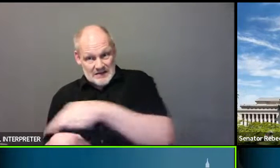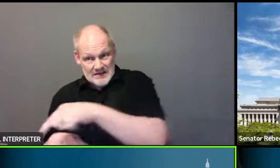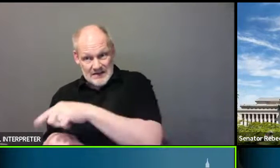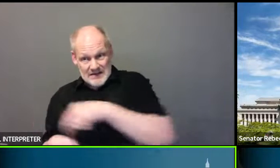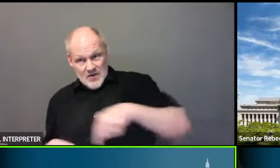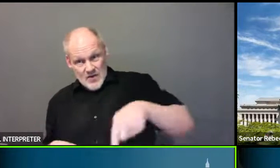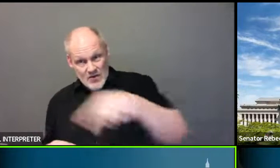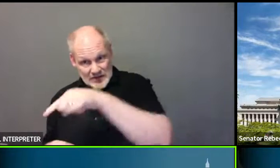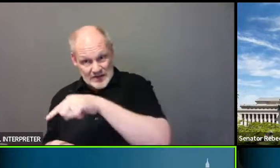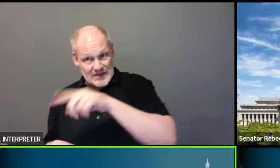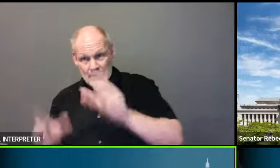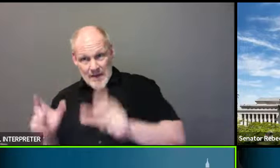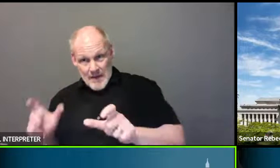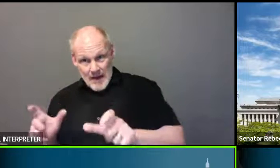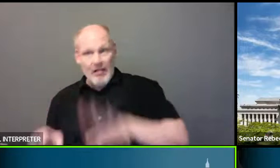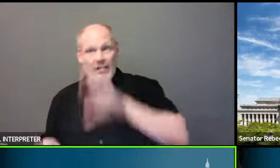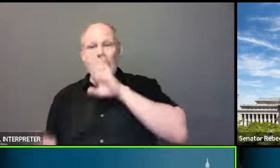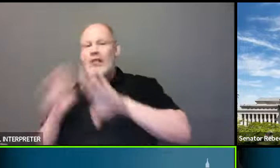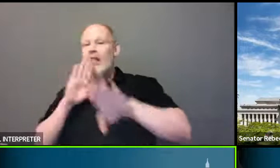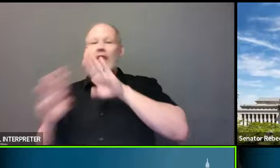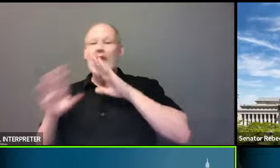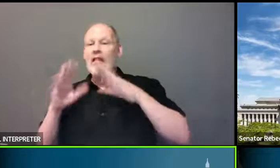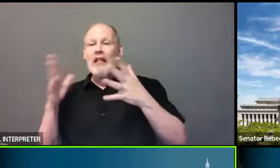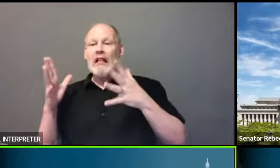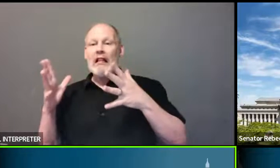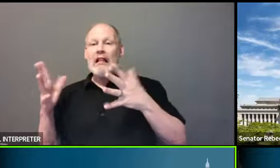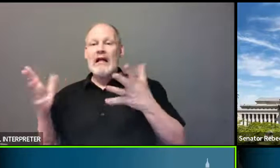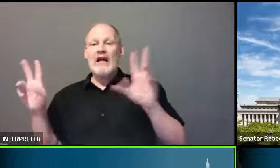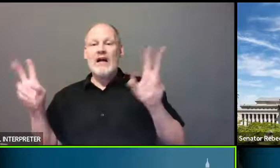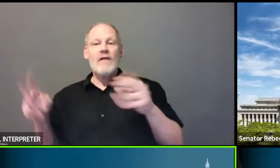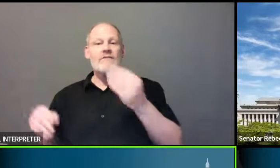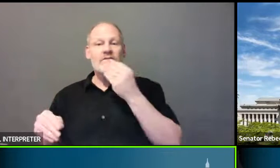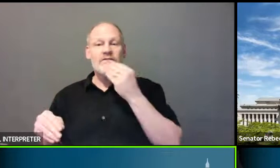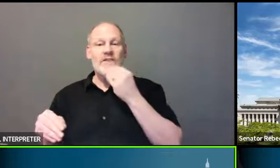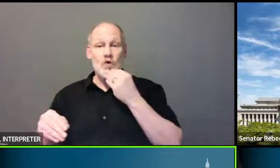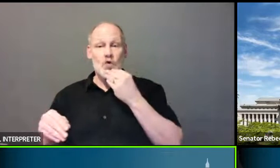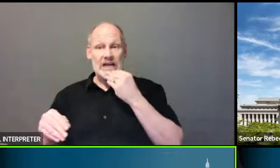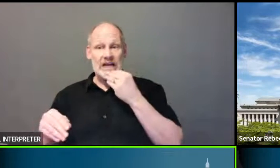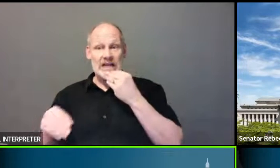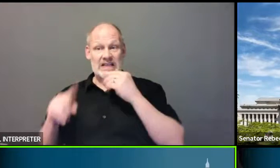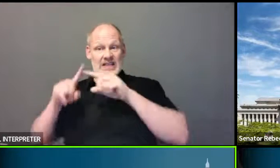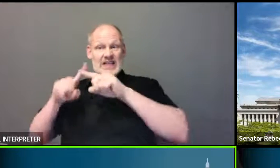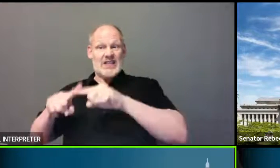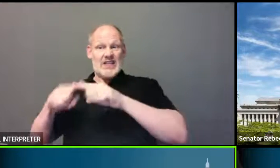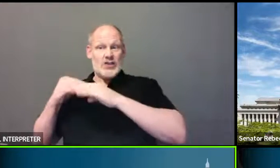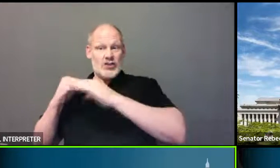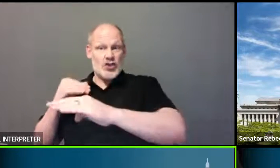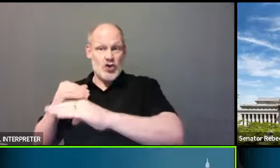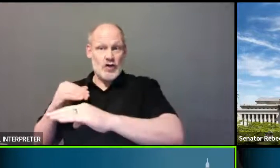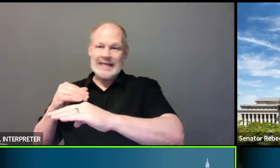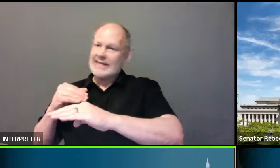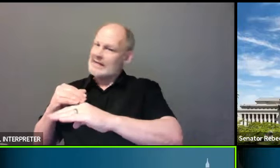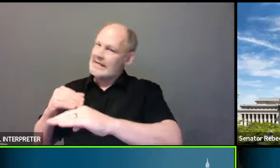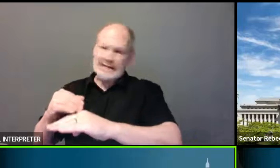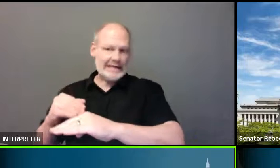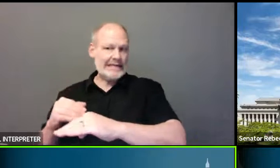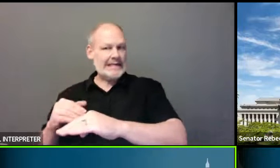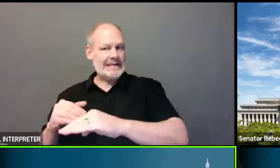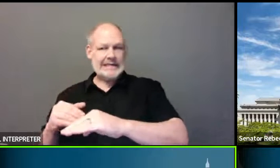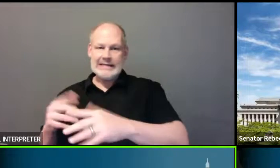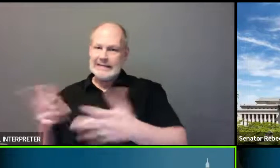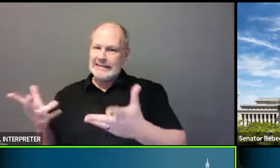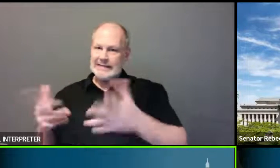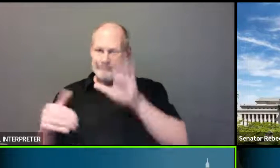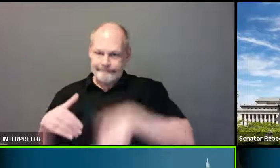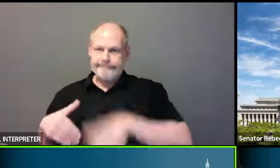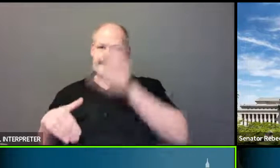The issue of food security becomes quite acute. And so one of the things that we are